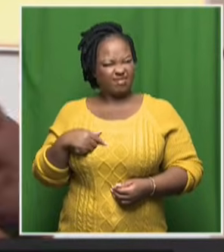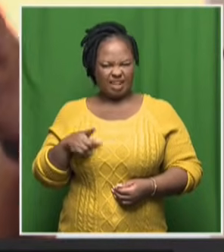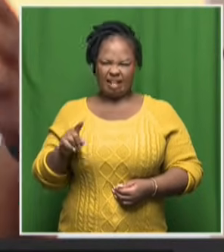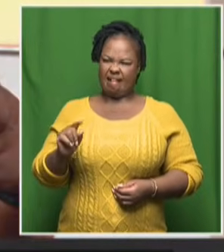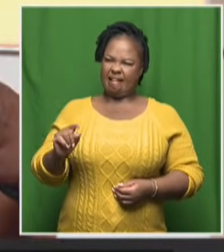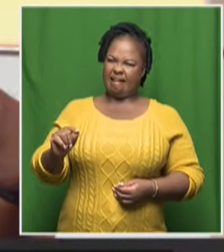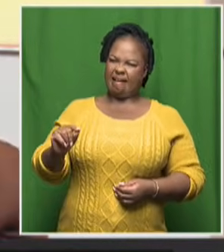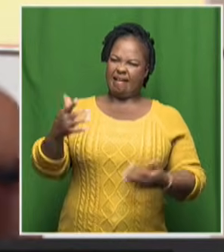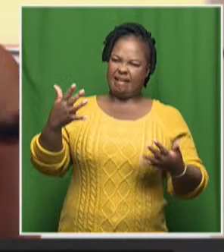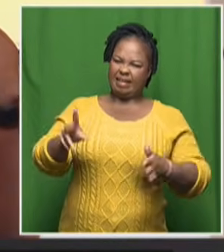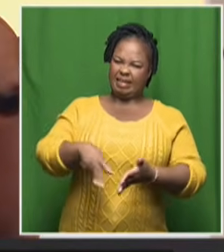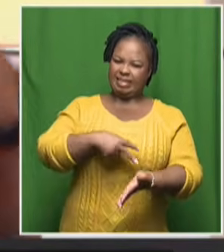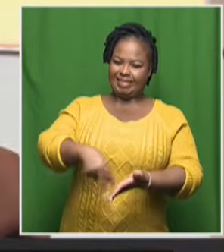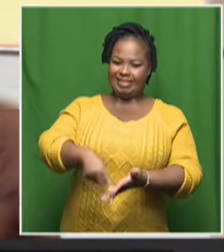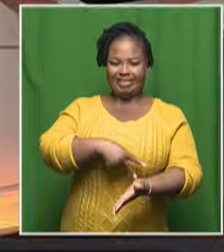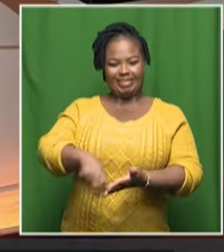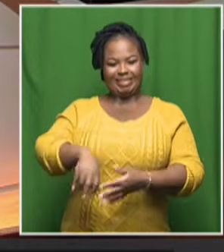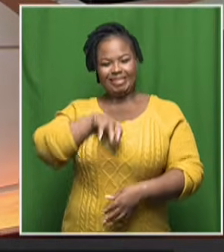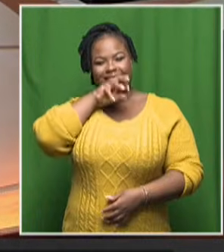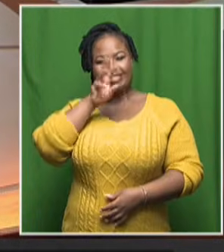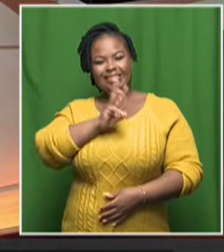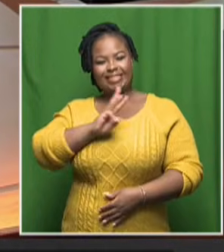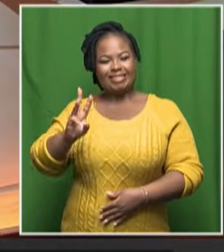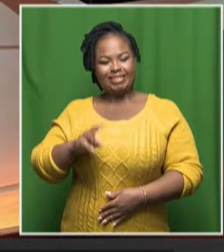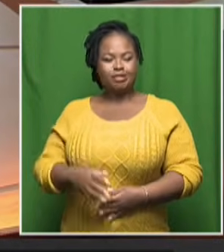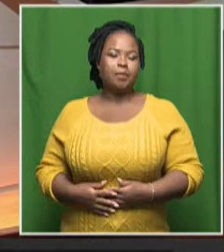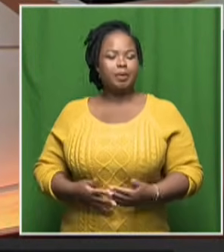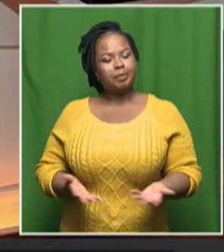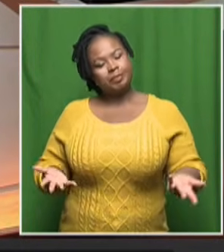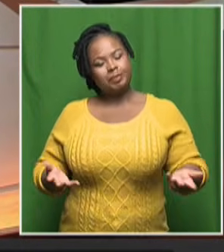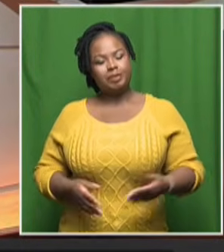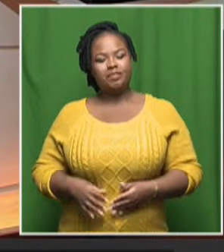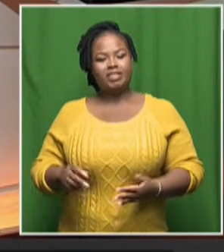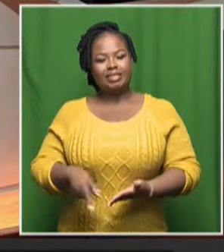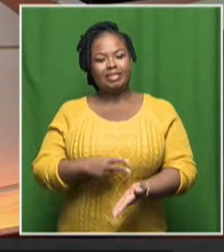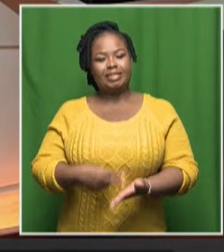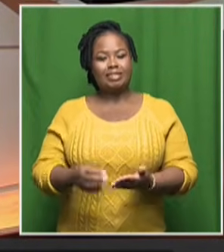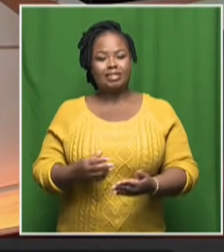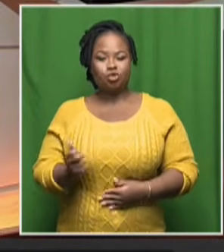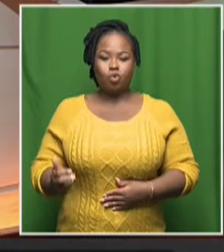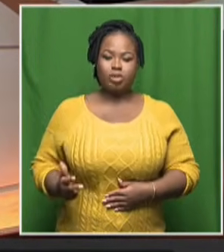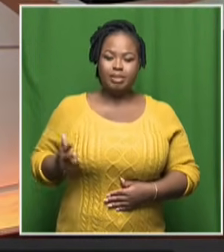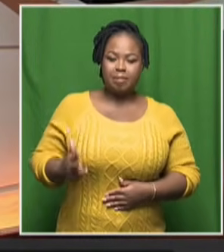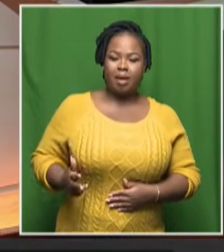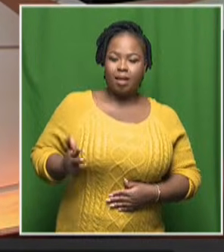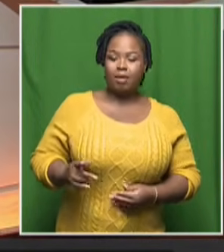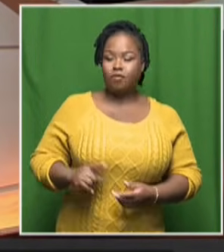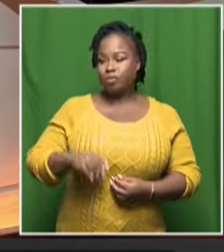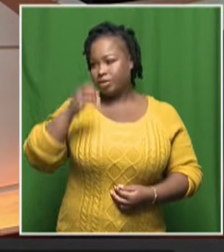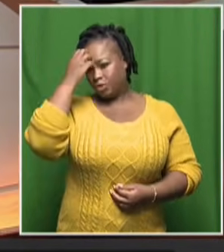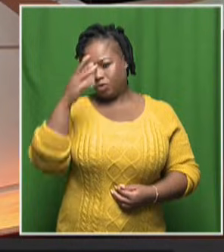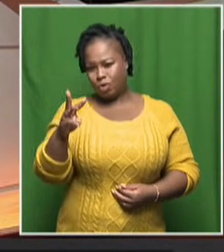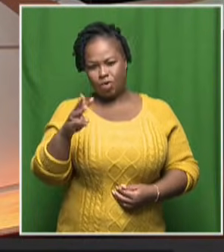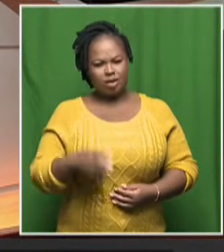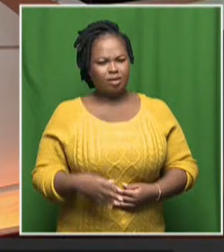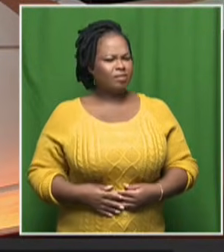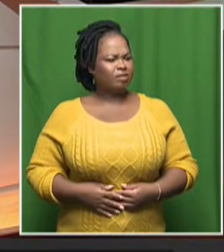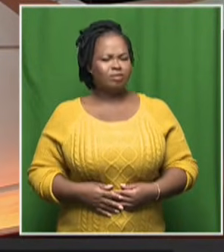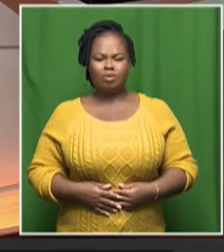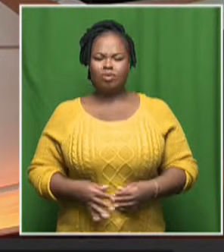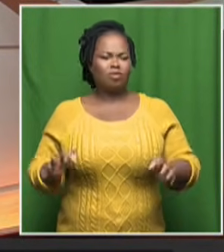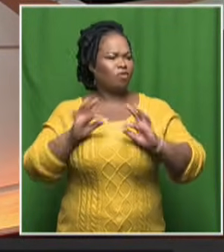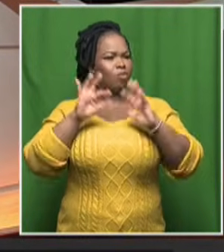what? And everyone's dancing, and seeing people dancing, you know, to Stimela from Pretoria, from